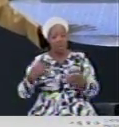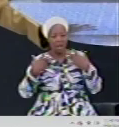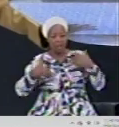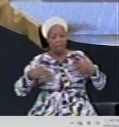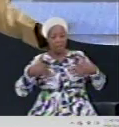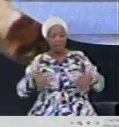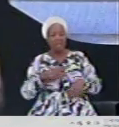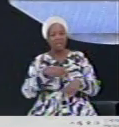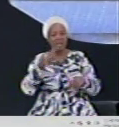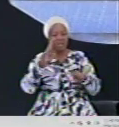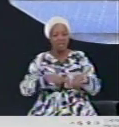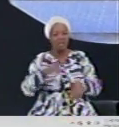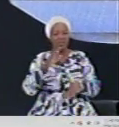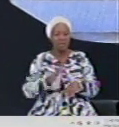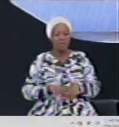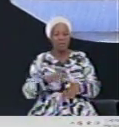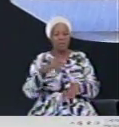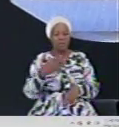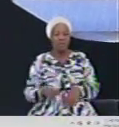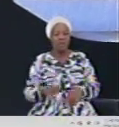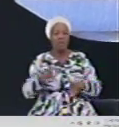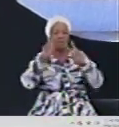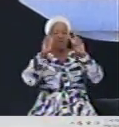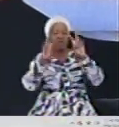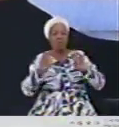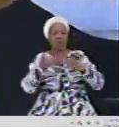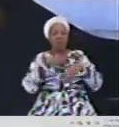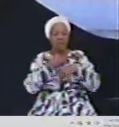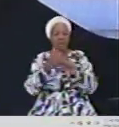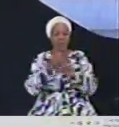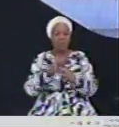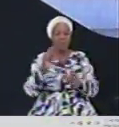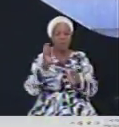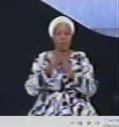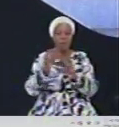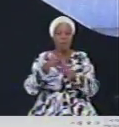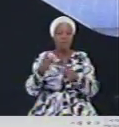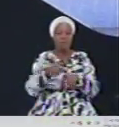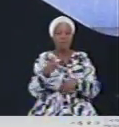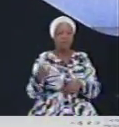the throne and made an oration unto them.